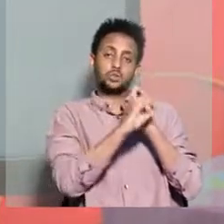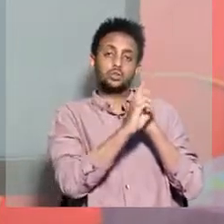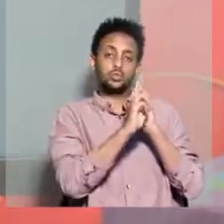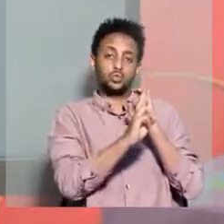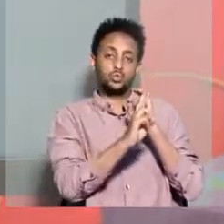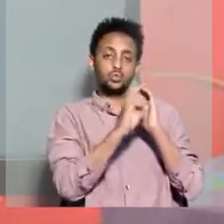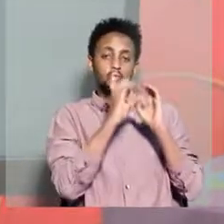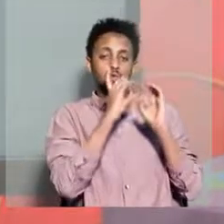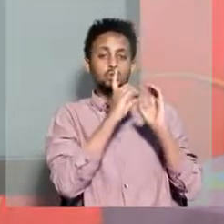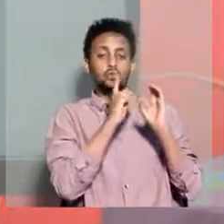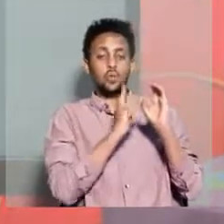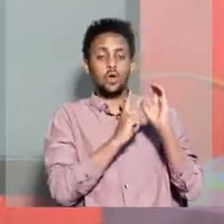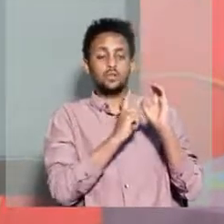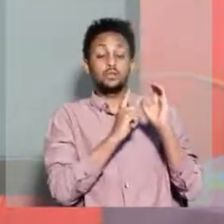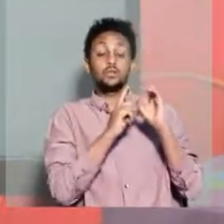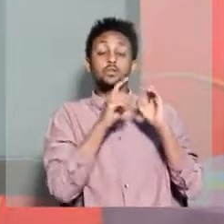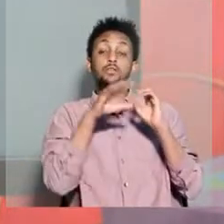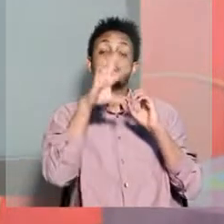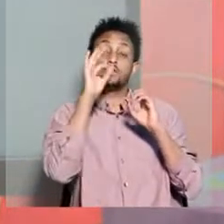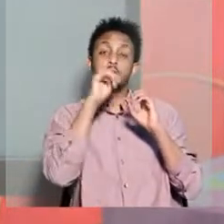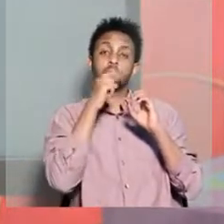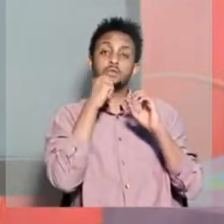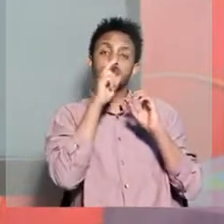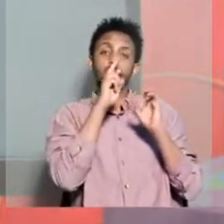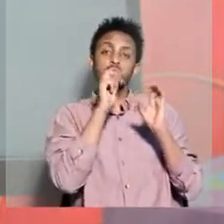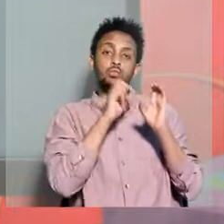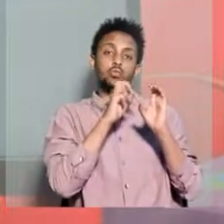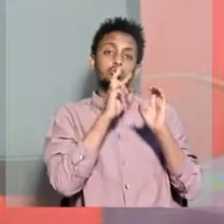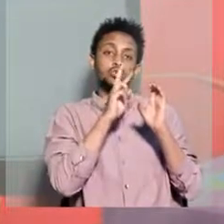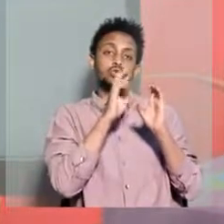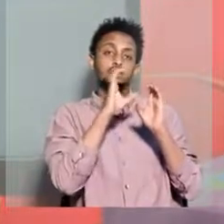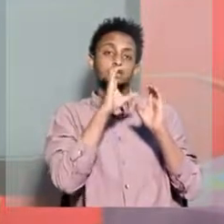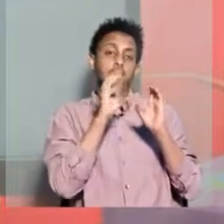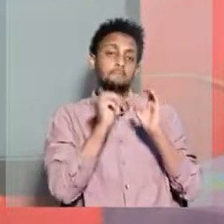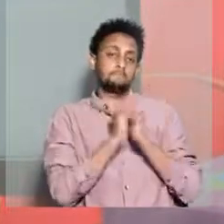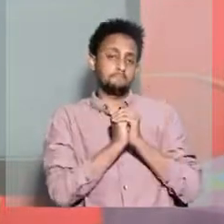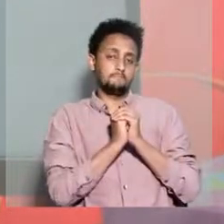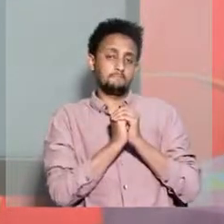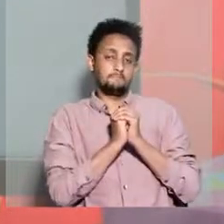2, is found to be 2.2 centimeter.